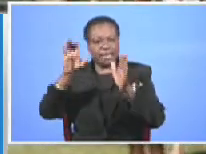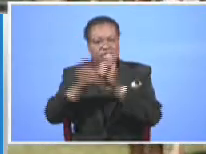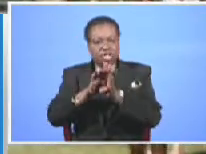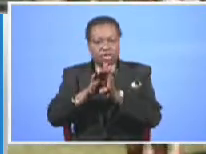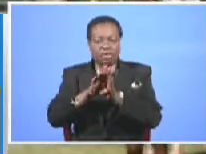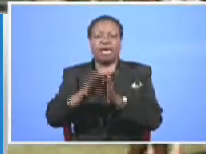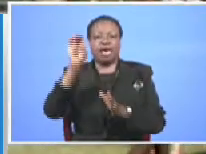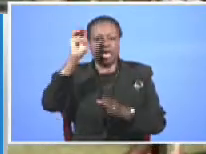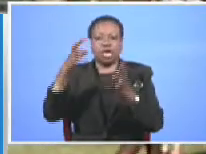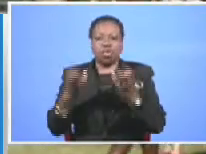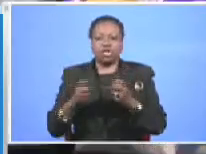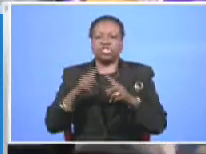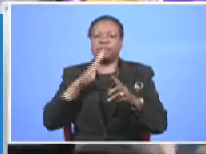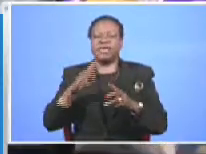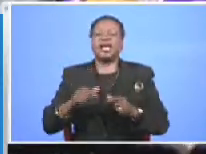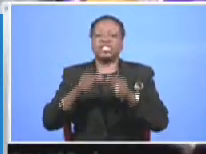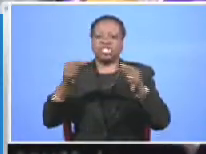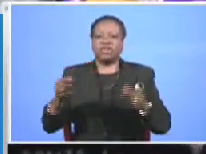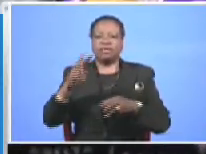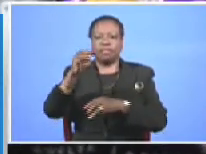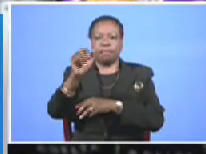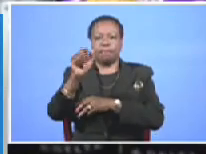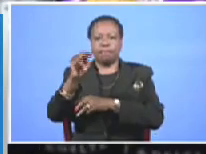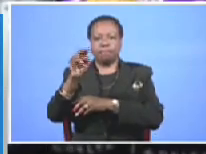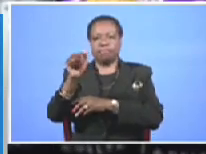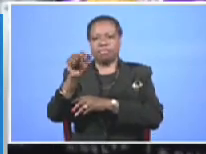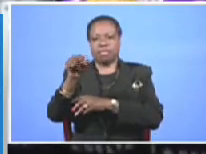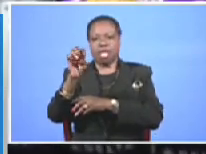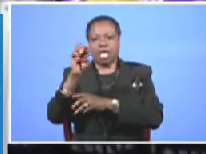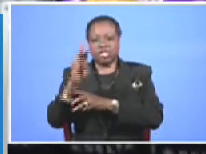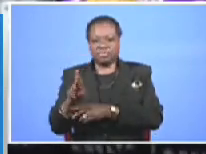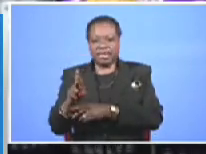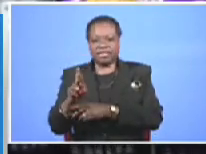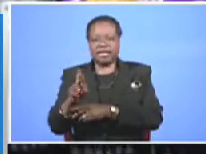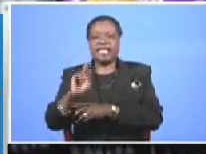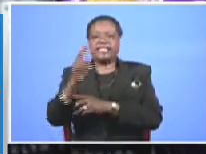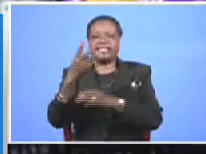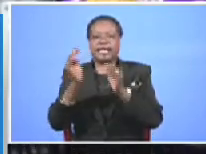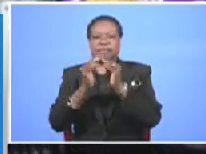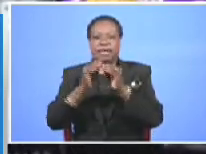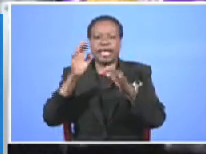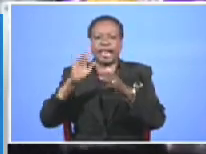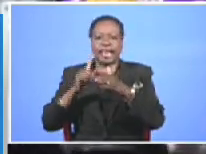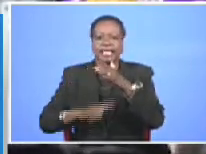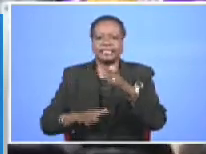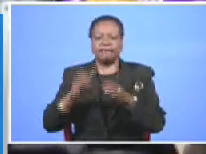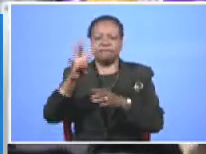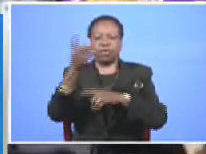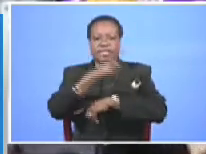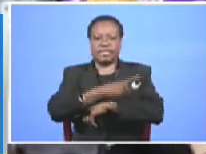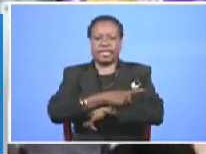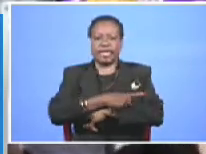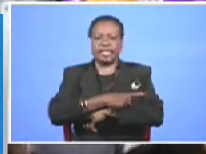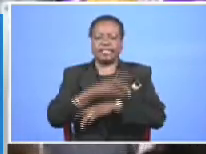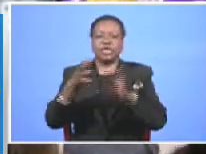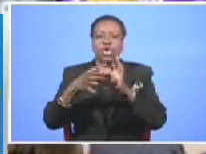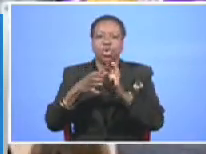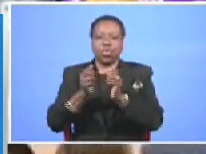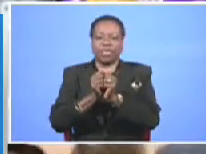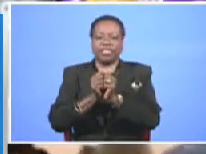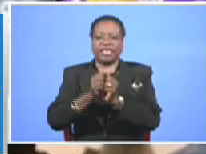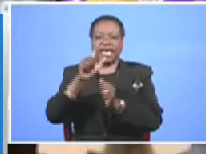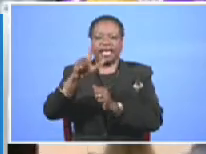point to be a general manager. Their second meeting in less than 4 days with the Los Angeles Lakers didn't go the way Buddy Hield and